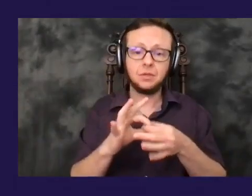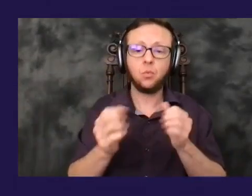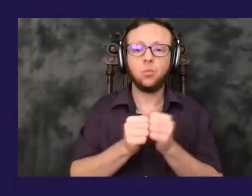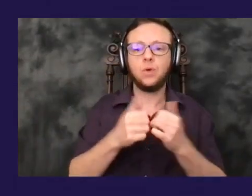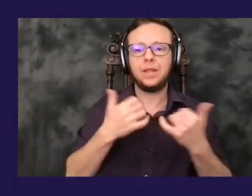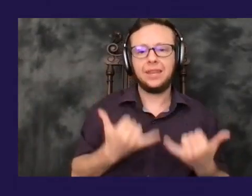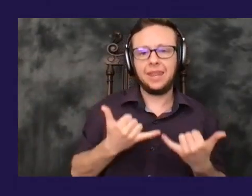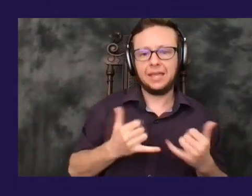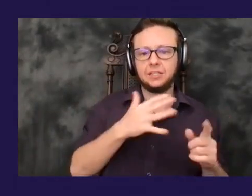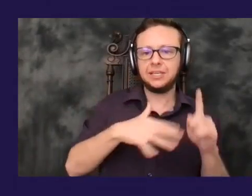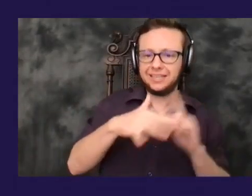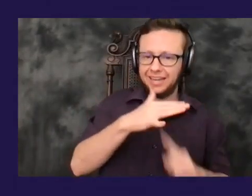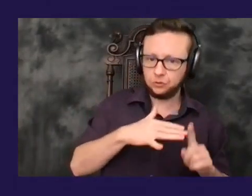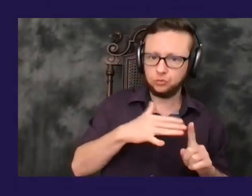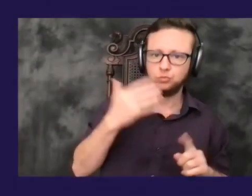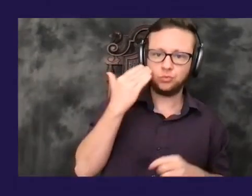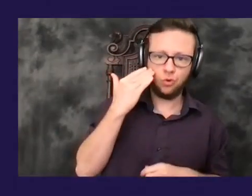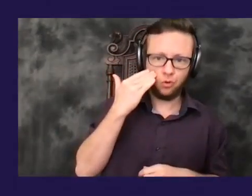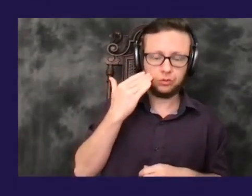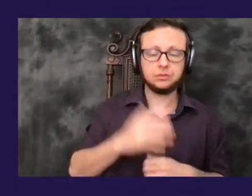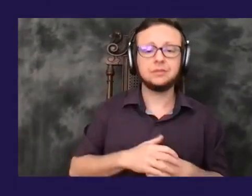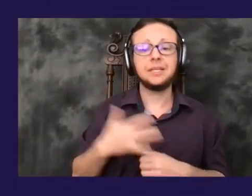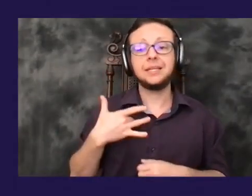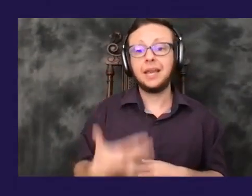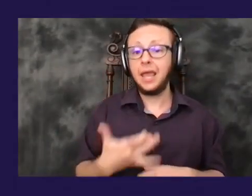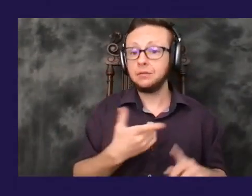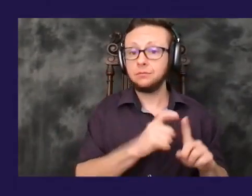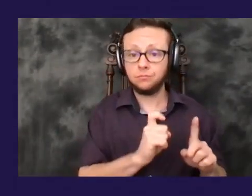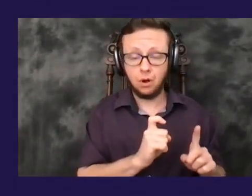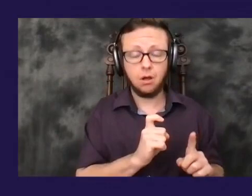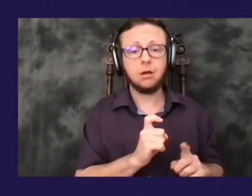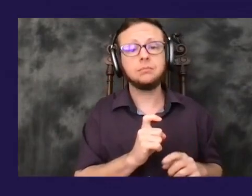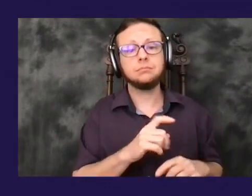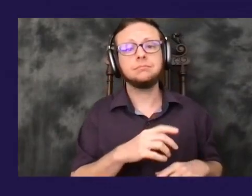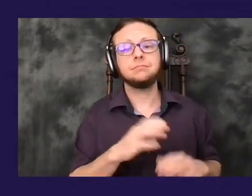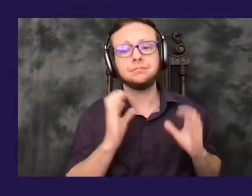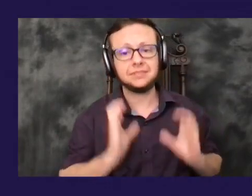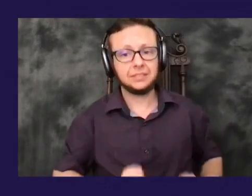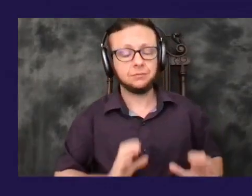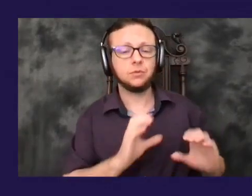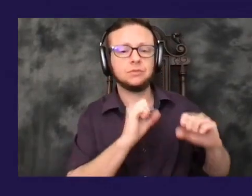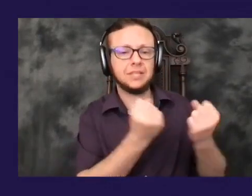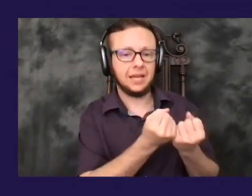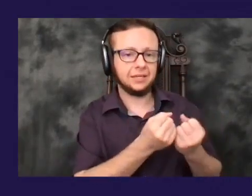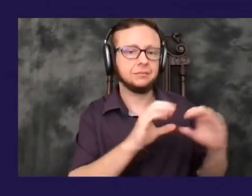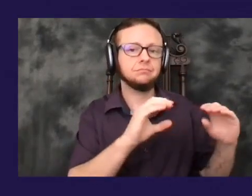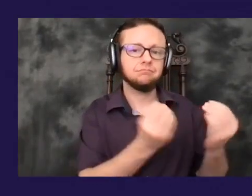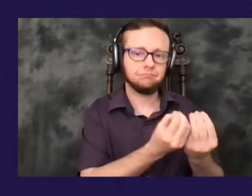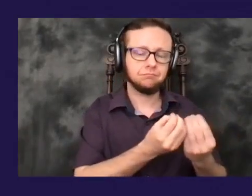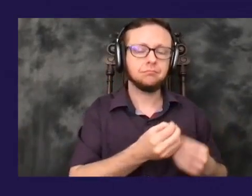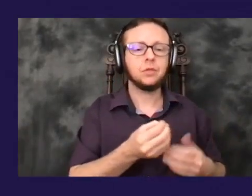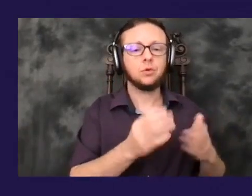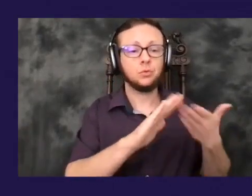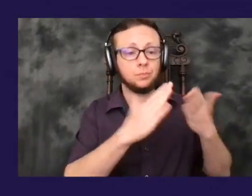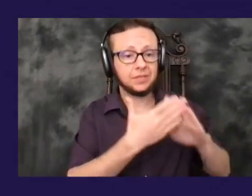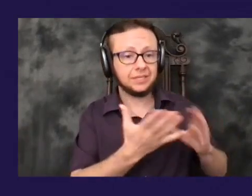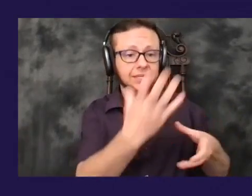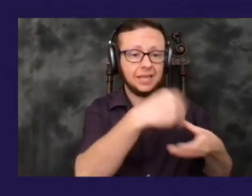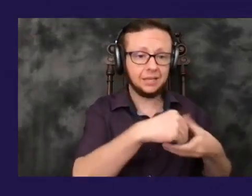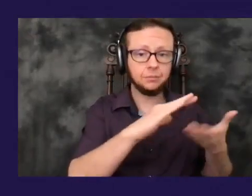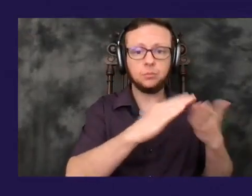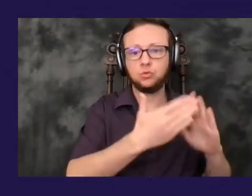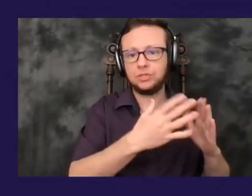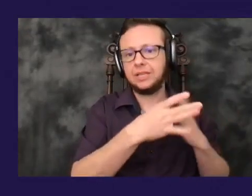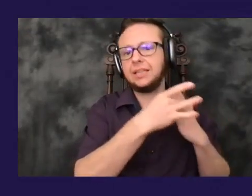contextual knowledge, which tends to come from civil society organizations, through community engagement, from community leaders. And